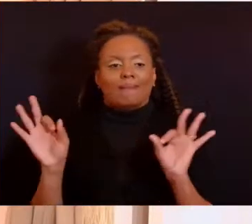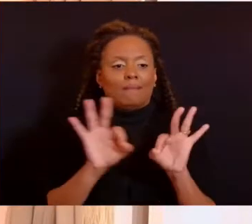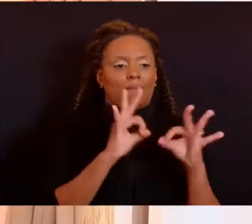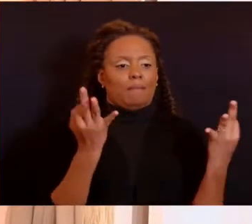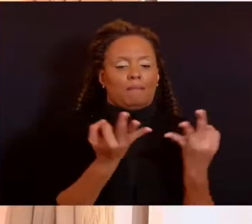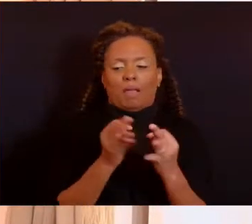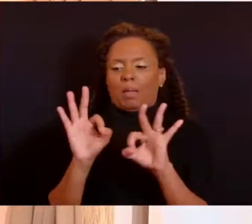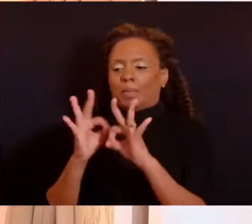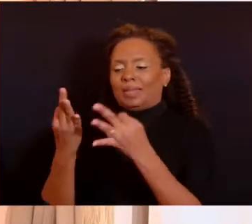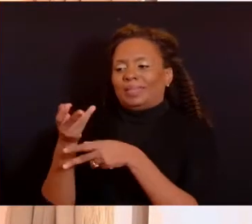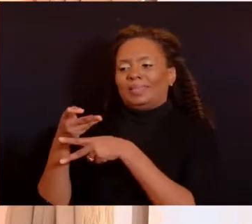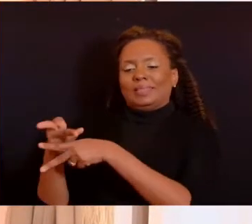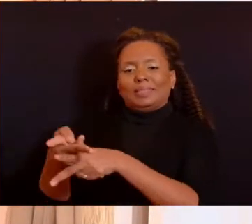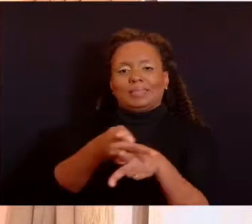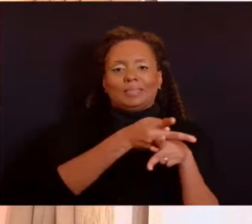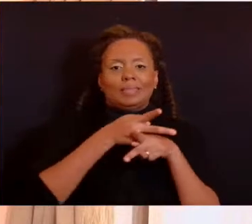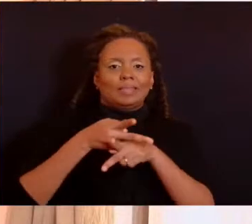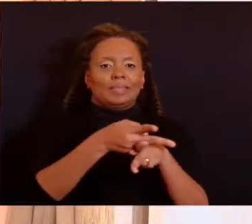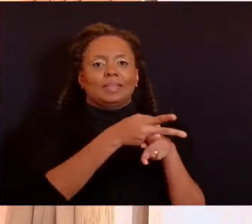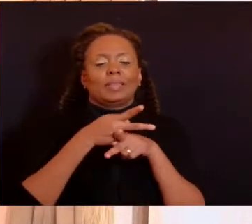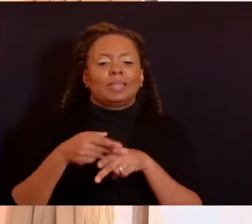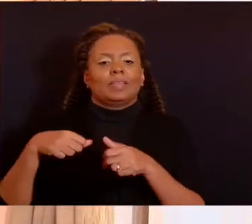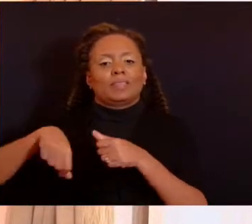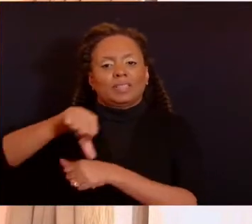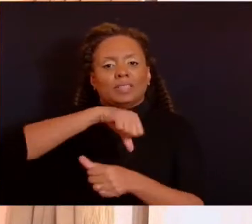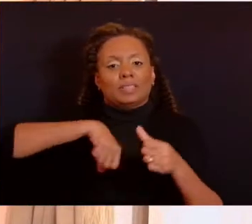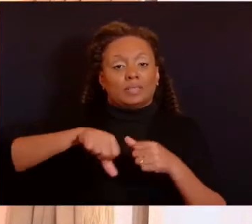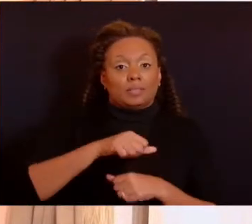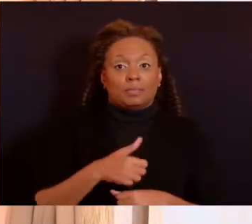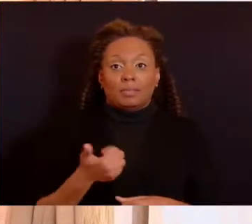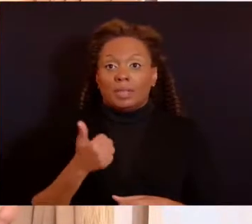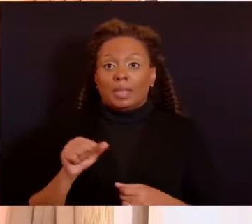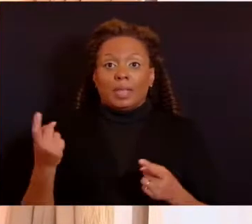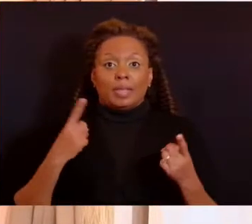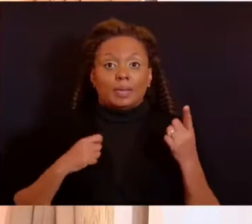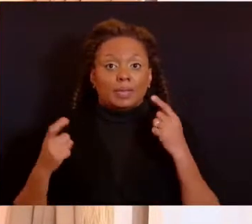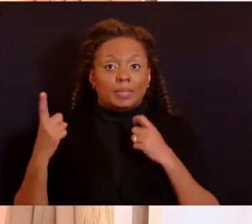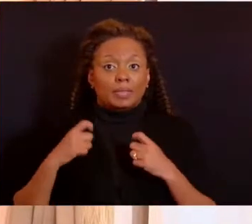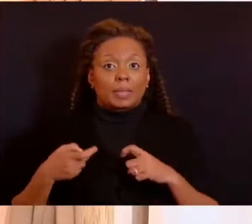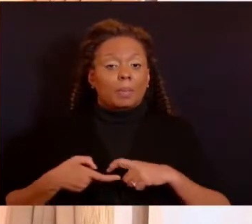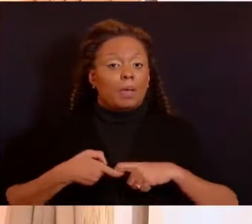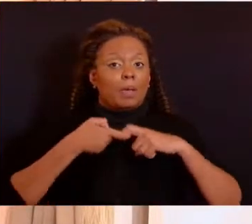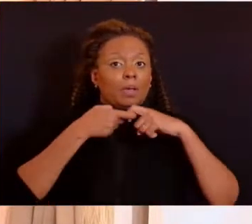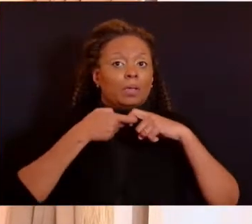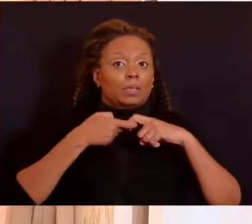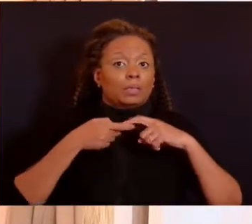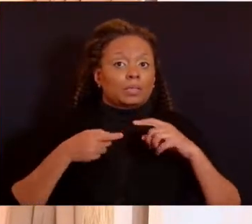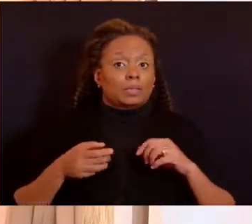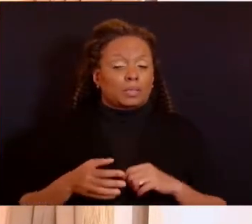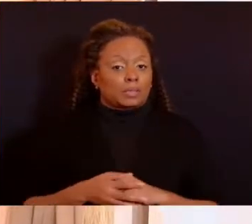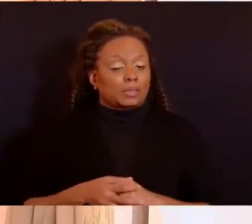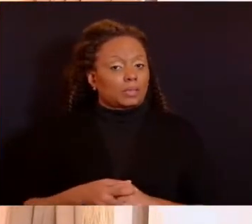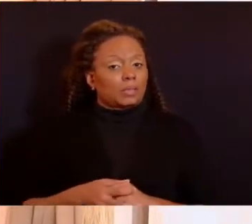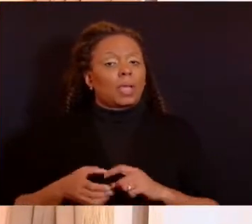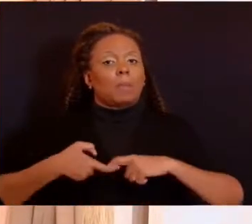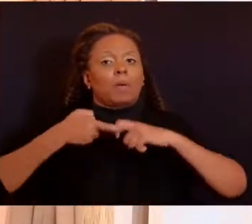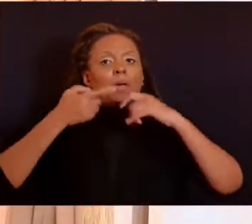care of each other as we go forward. Are there any questions at this stage? I'll pause. And as I said